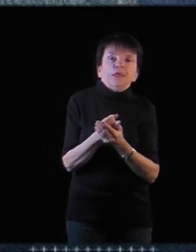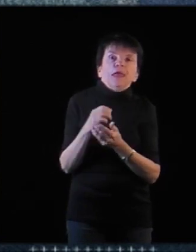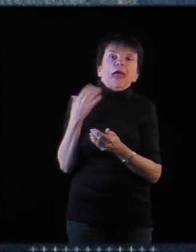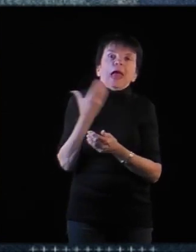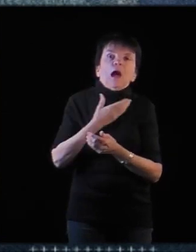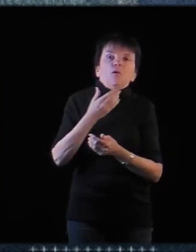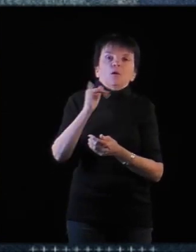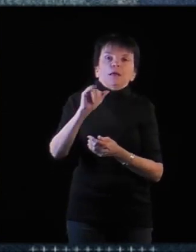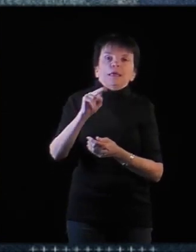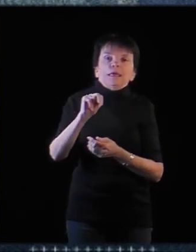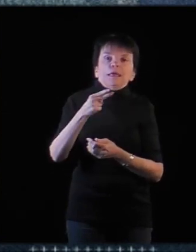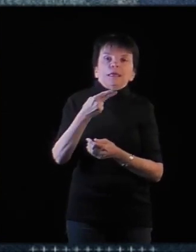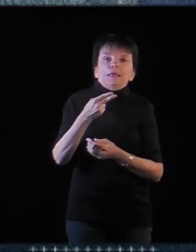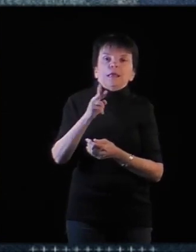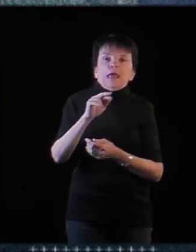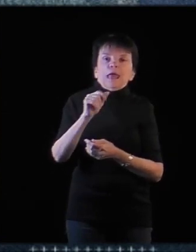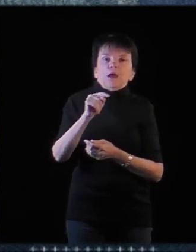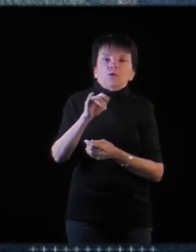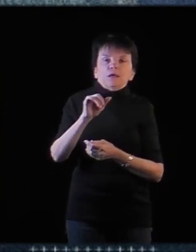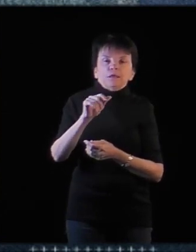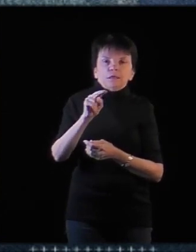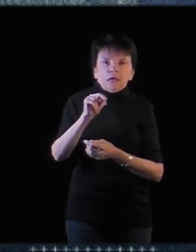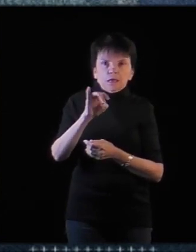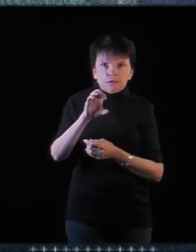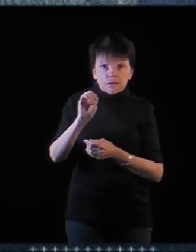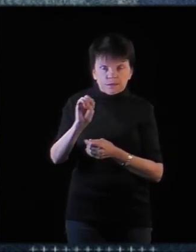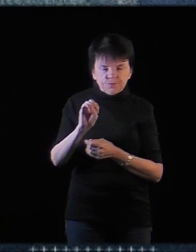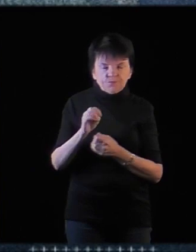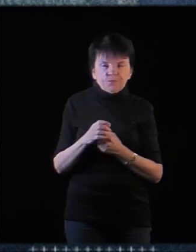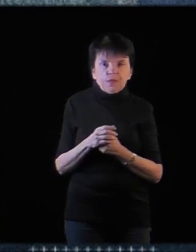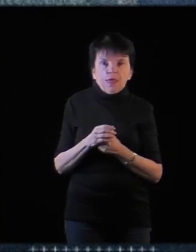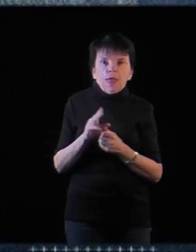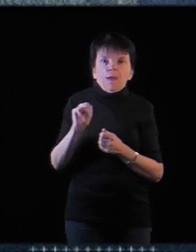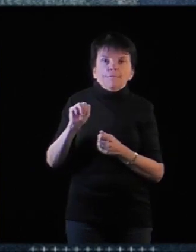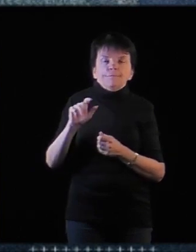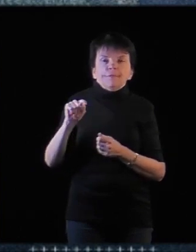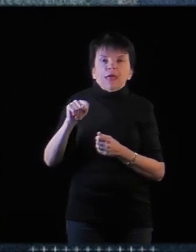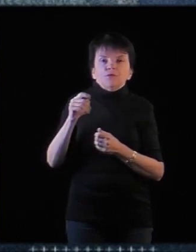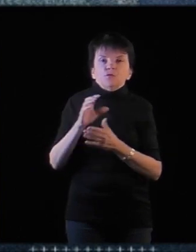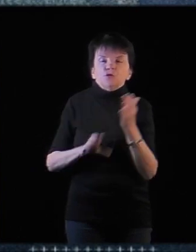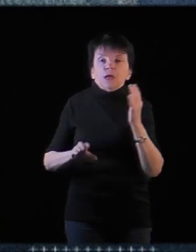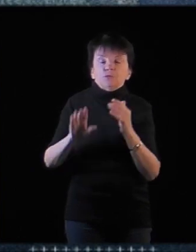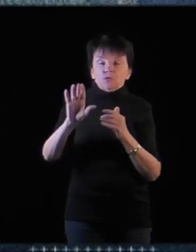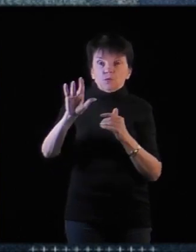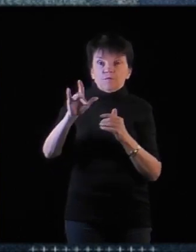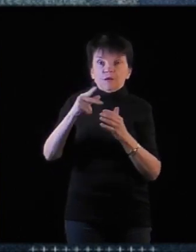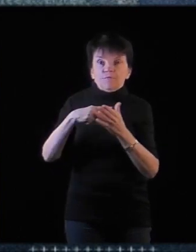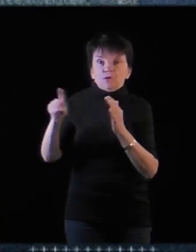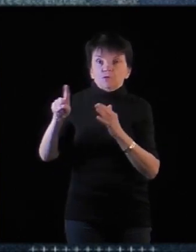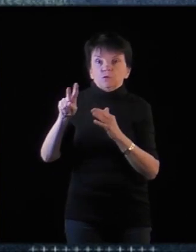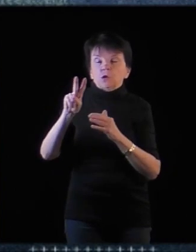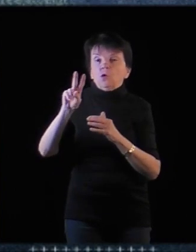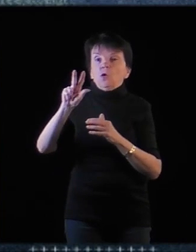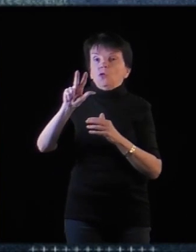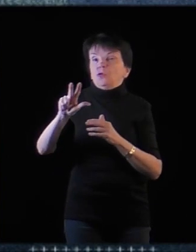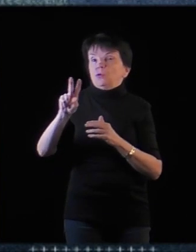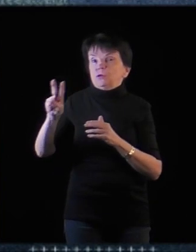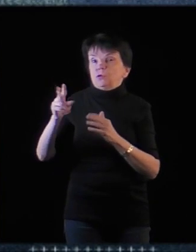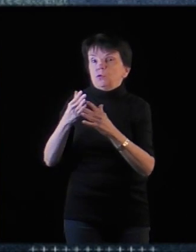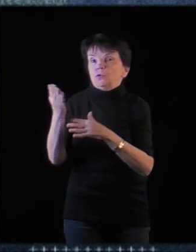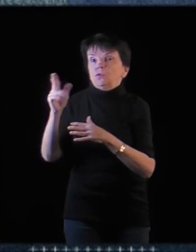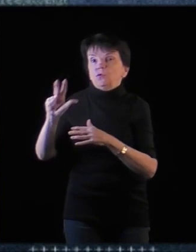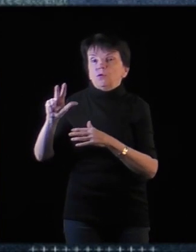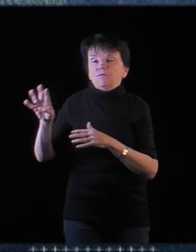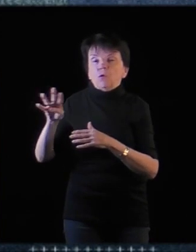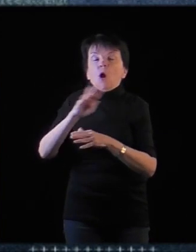our inheritance. We go to Matthew's gospel in chapter 25, verses 32 through 34. It says